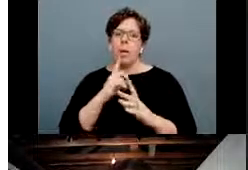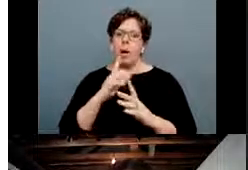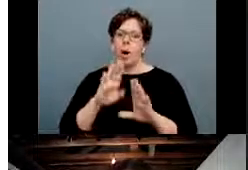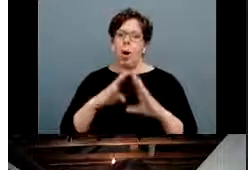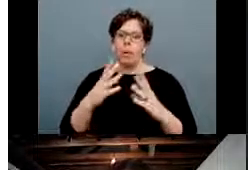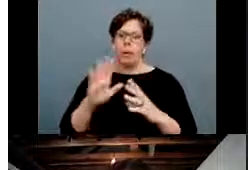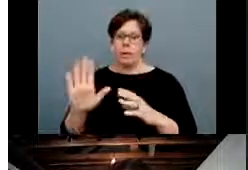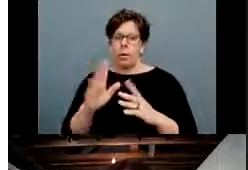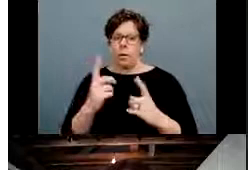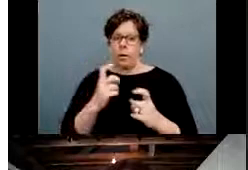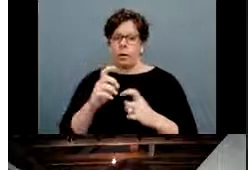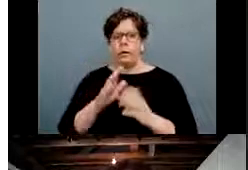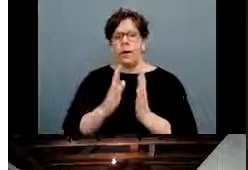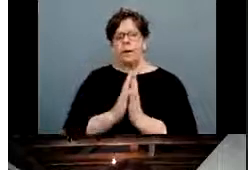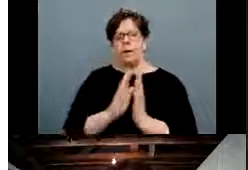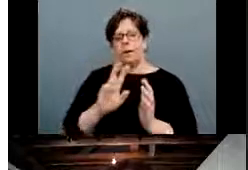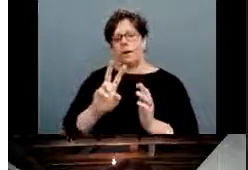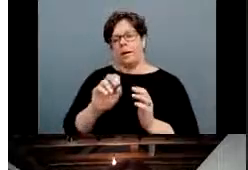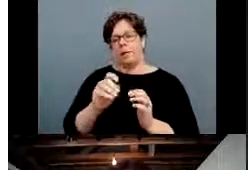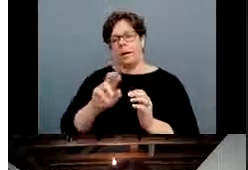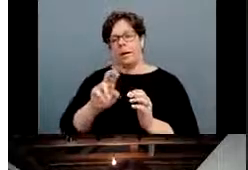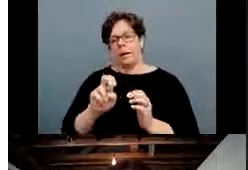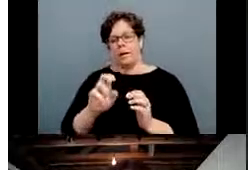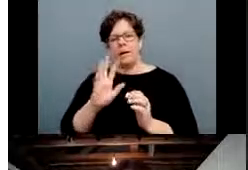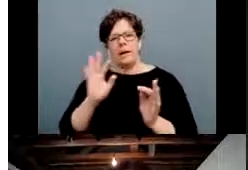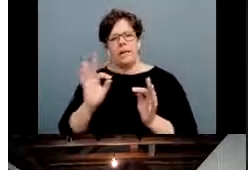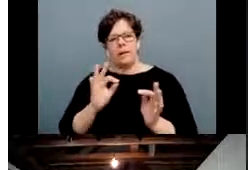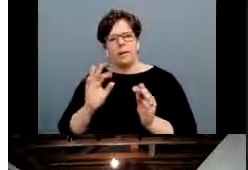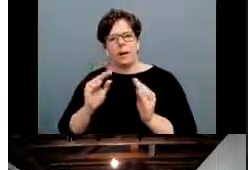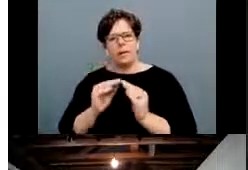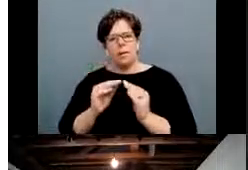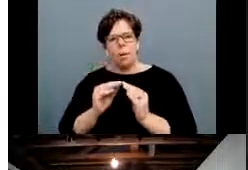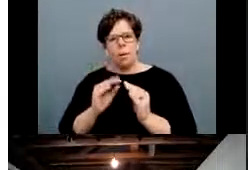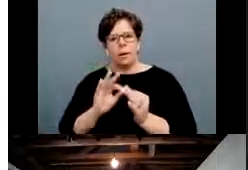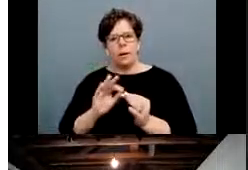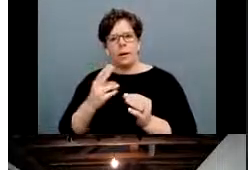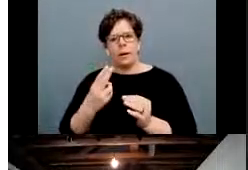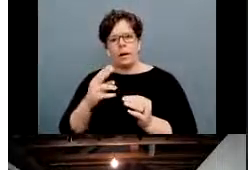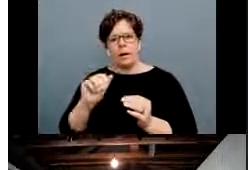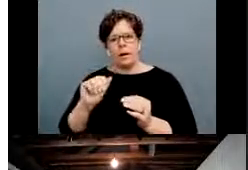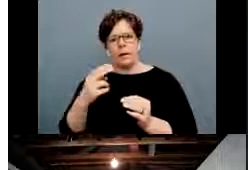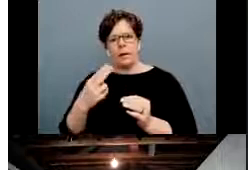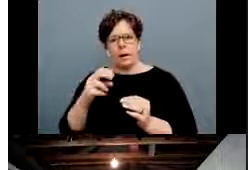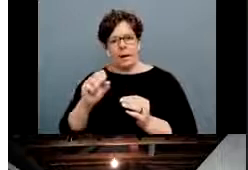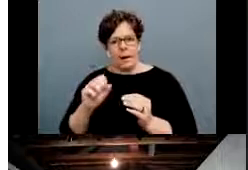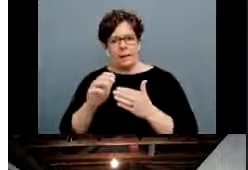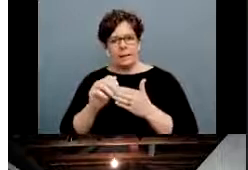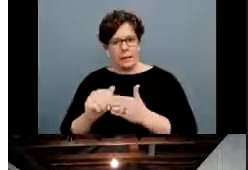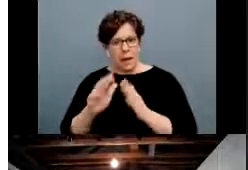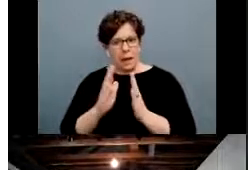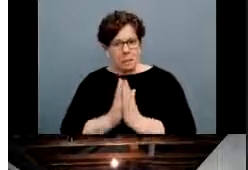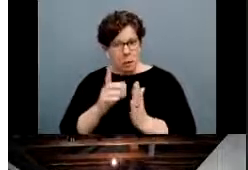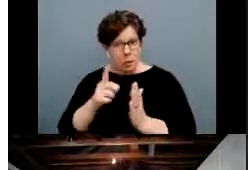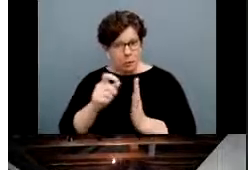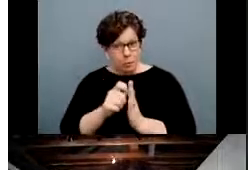to maybe share a little bit more about the HAHS Guidebook, as she is the author of this book, before